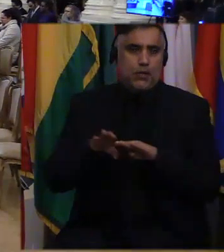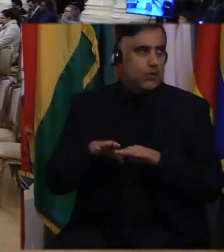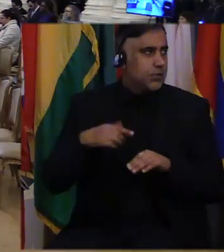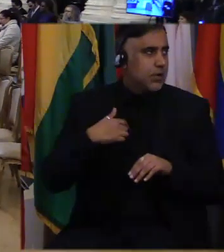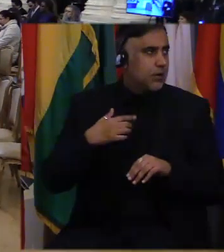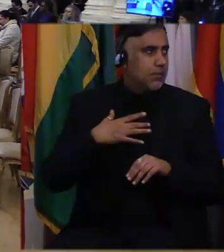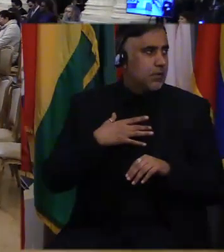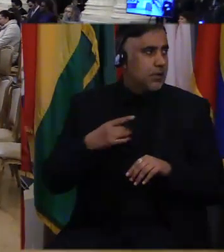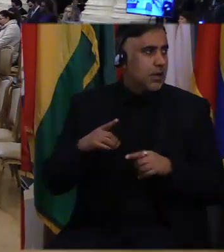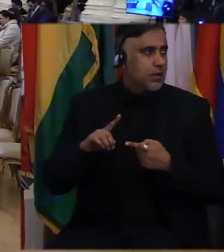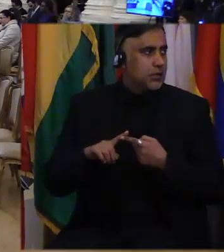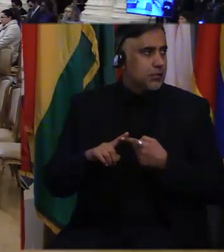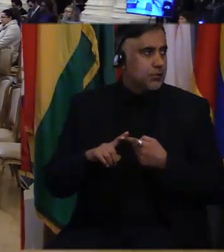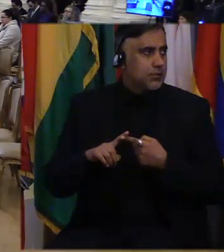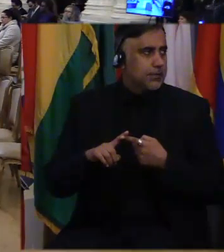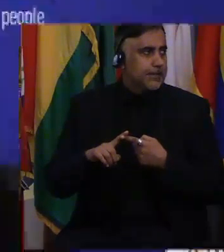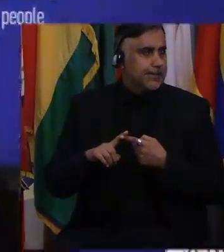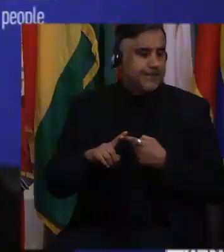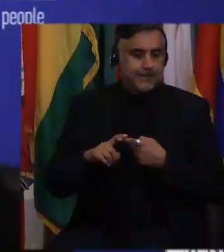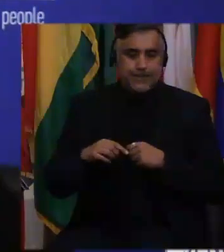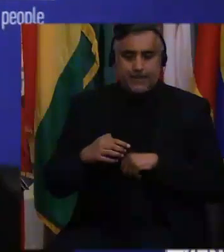would like to